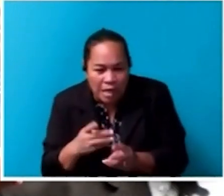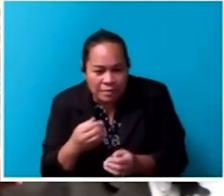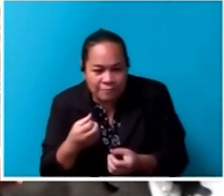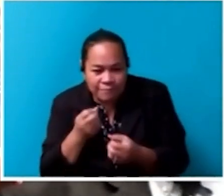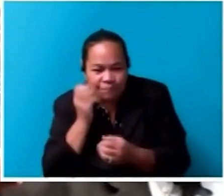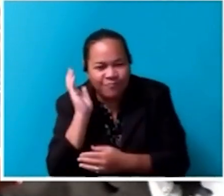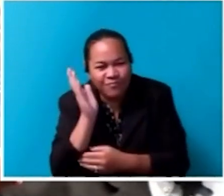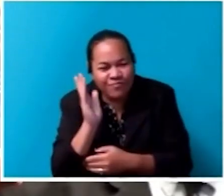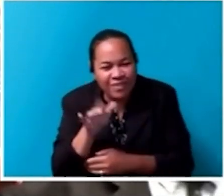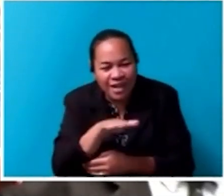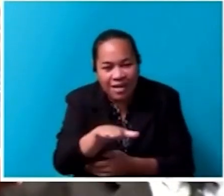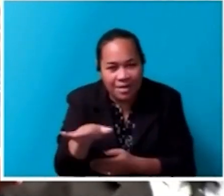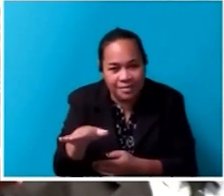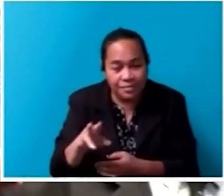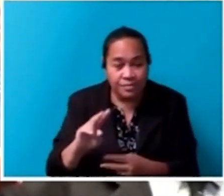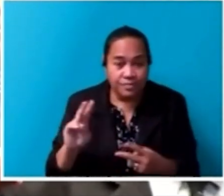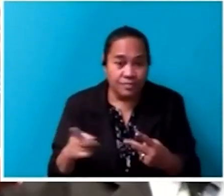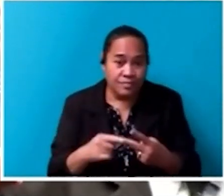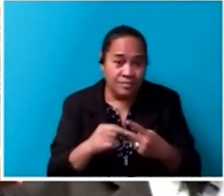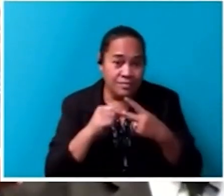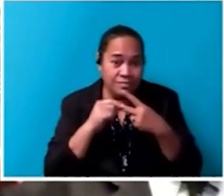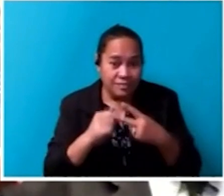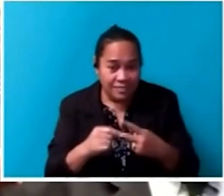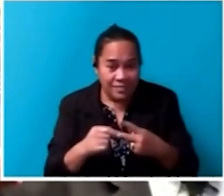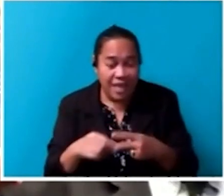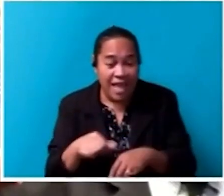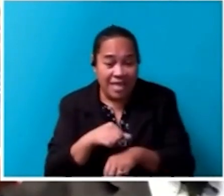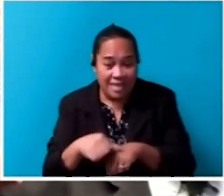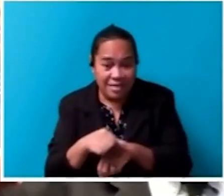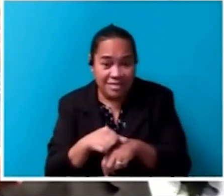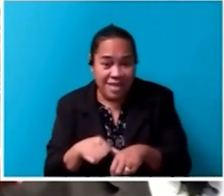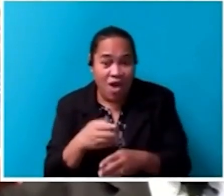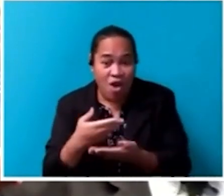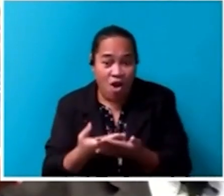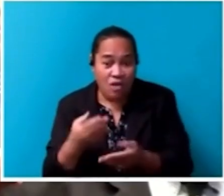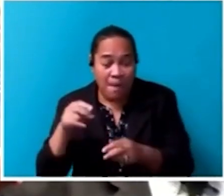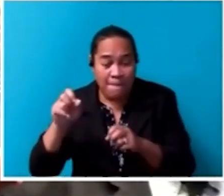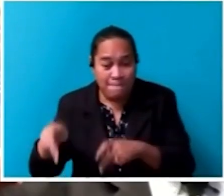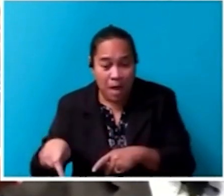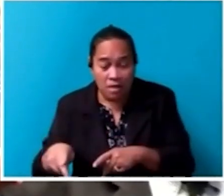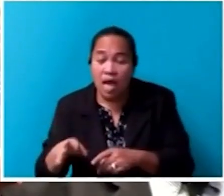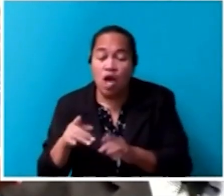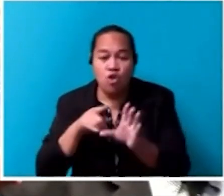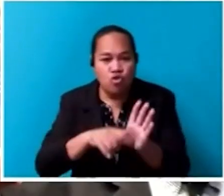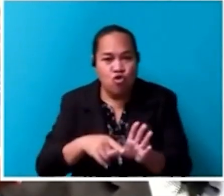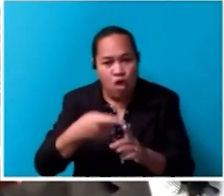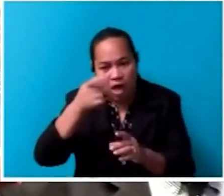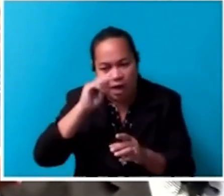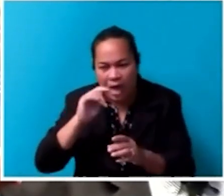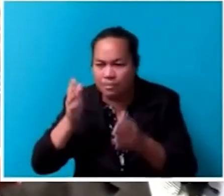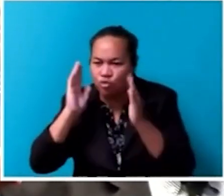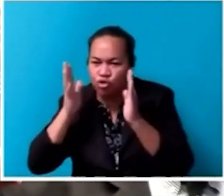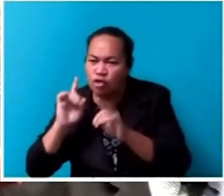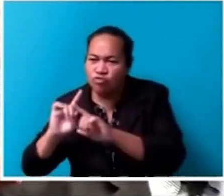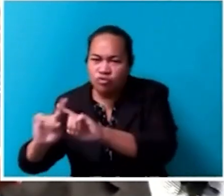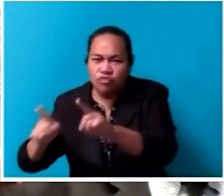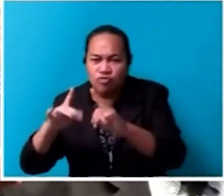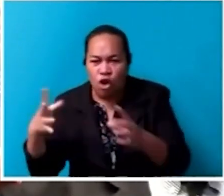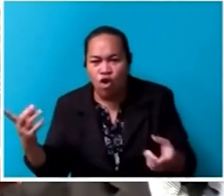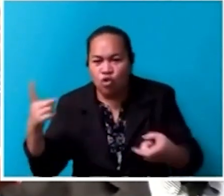community integration. Easter on the Park deliberately involved local youth clubs, churches,